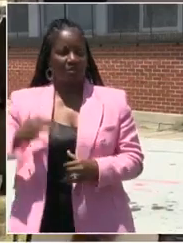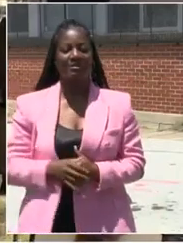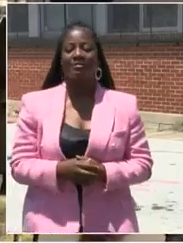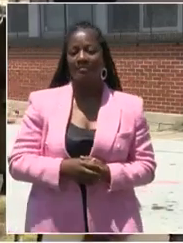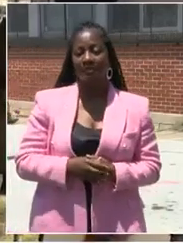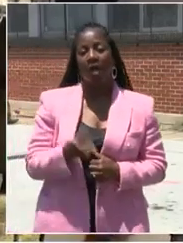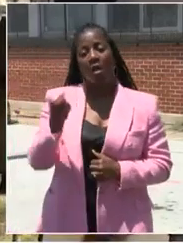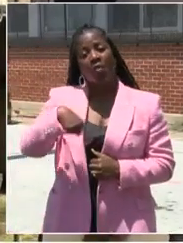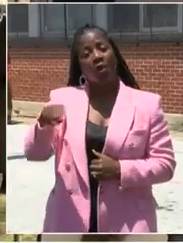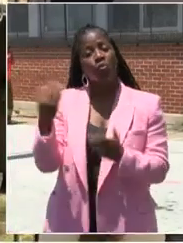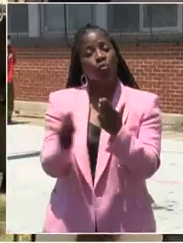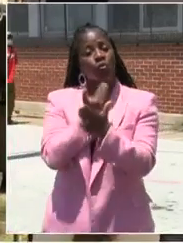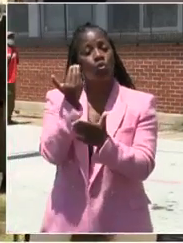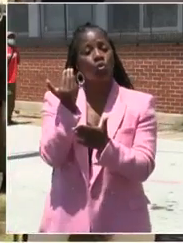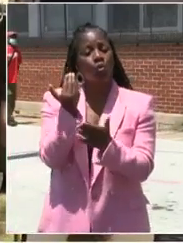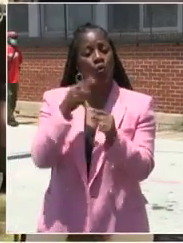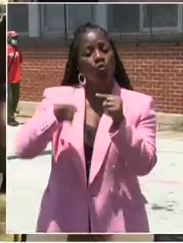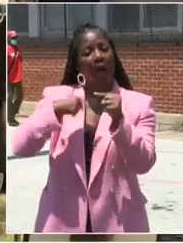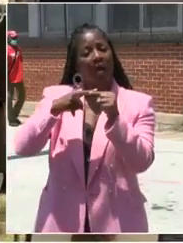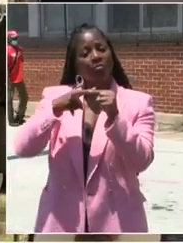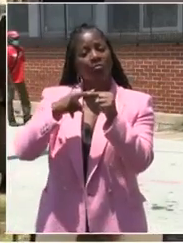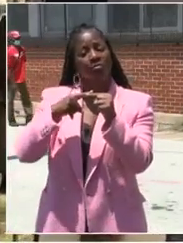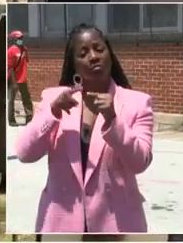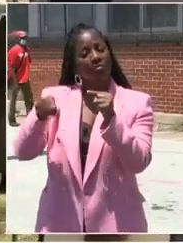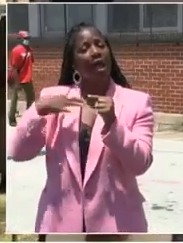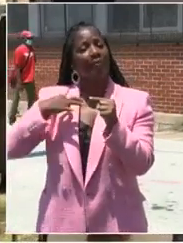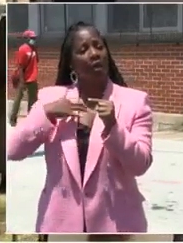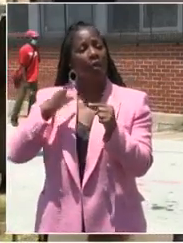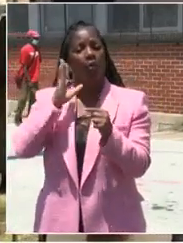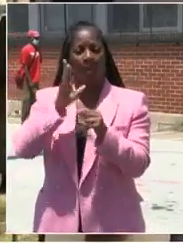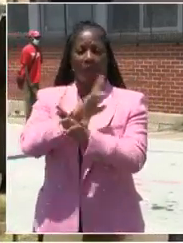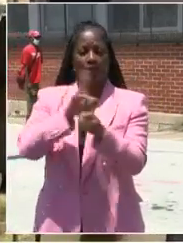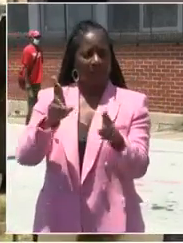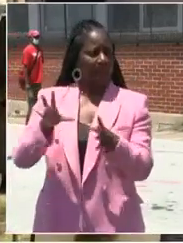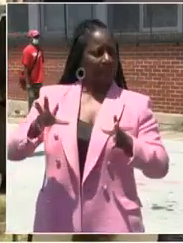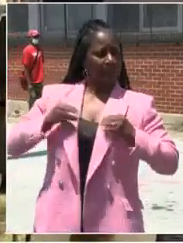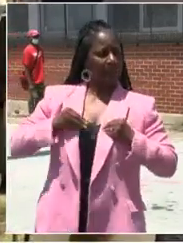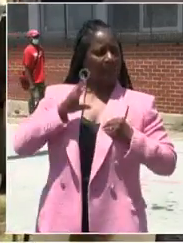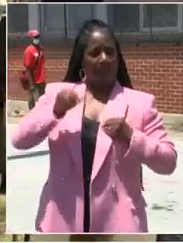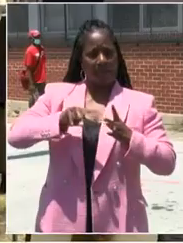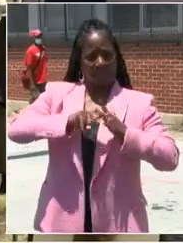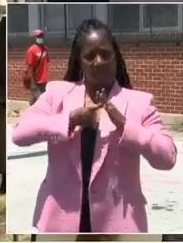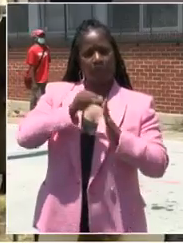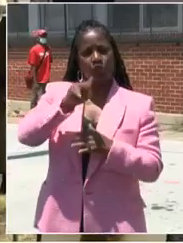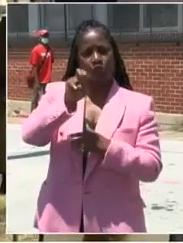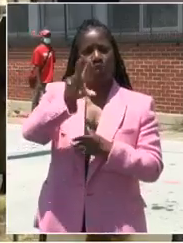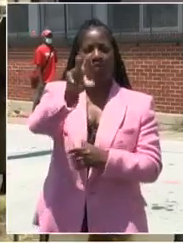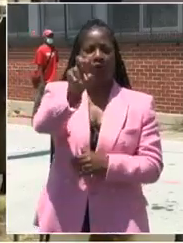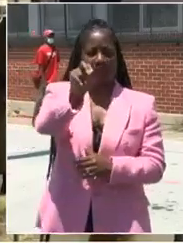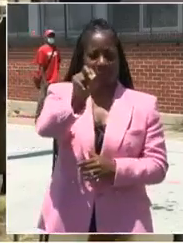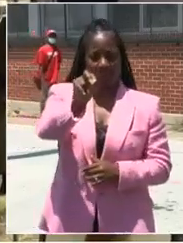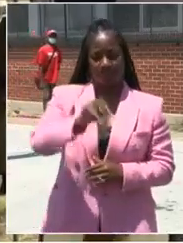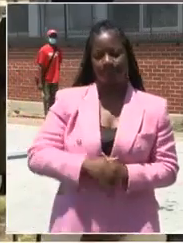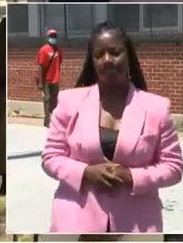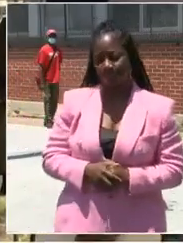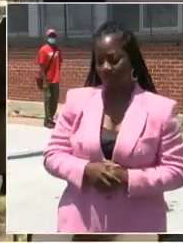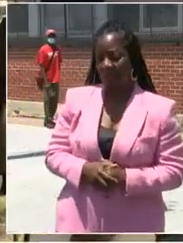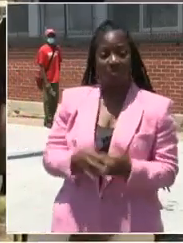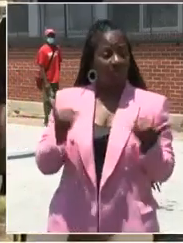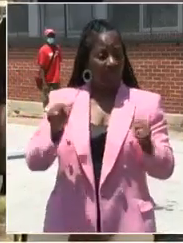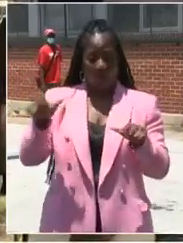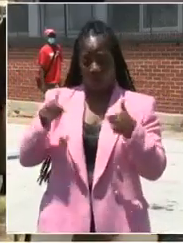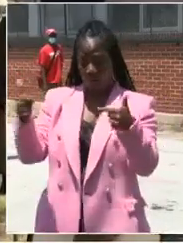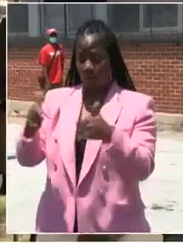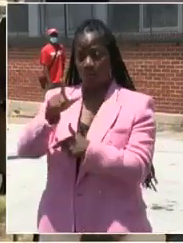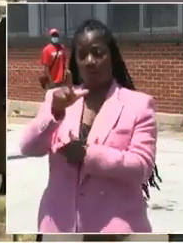those new round of applications will be accepted beginning June 30th. So now I just want to turn